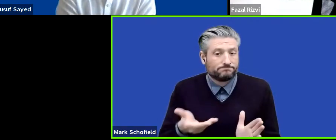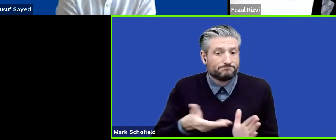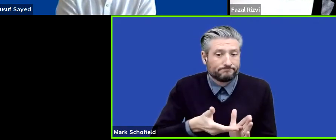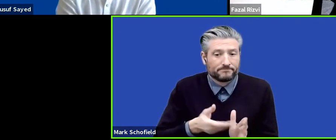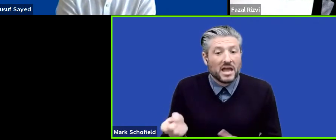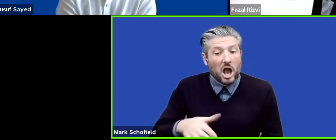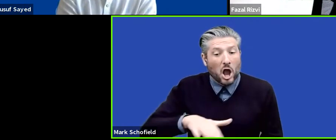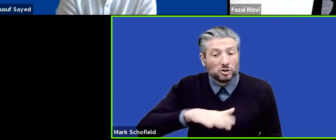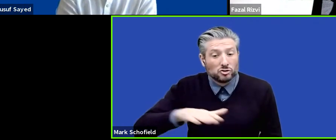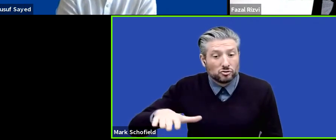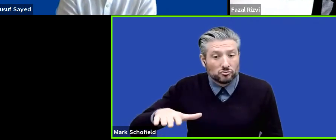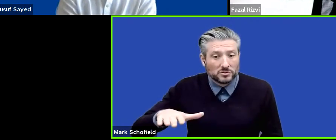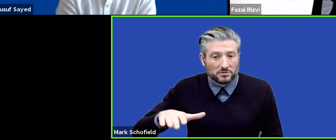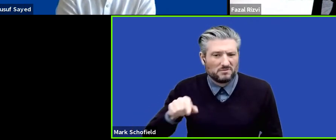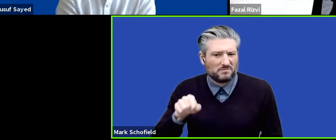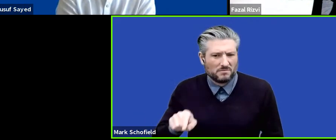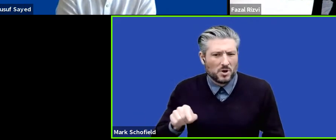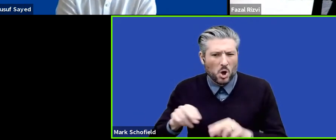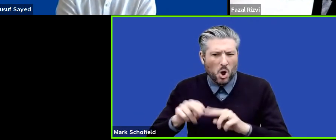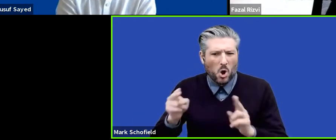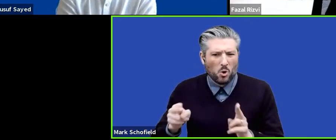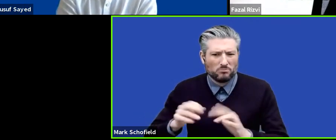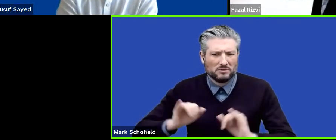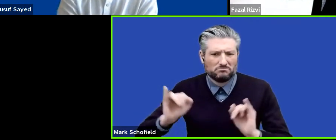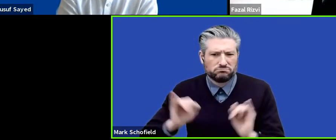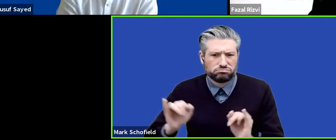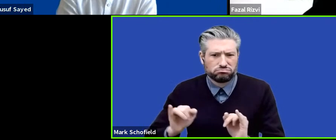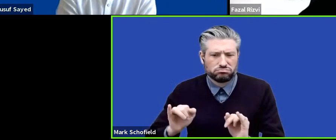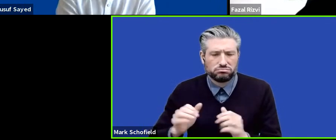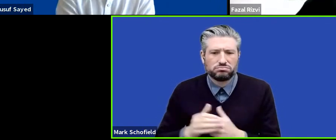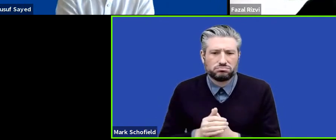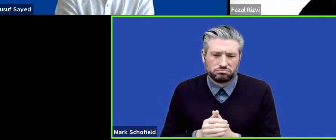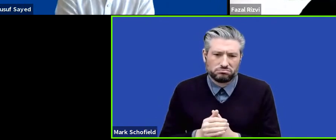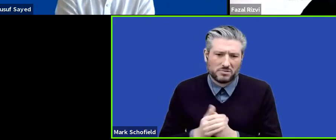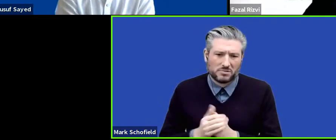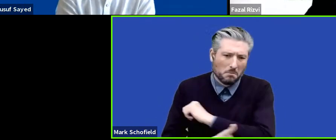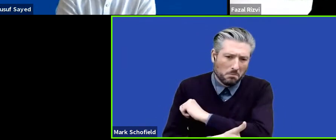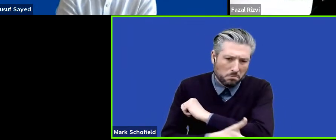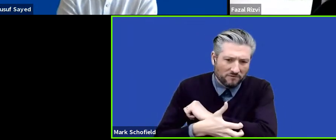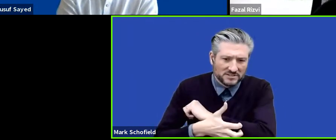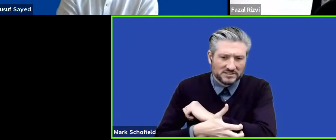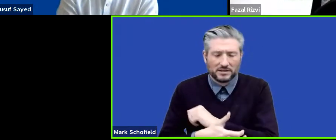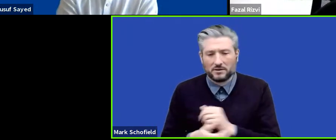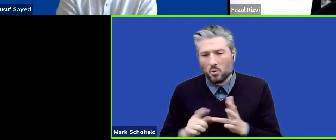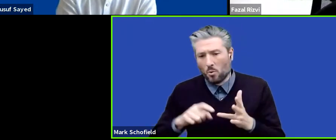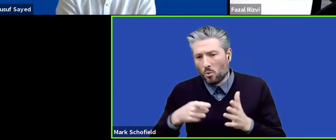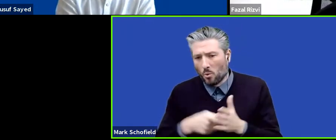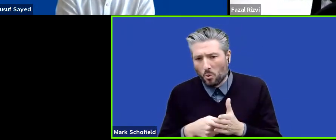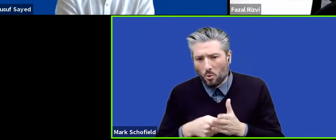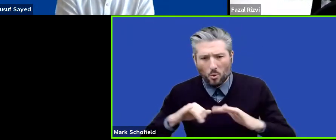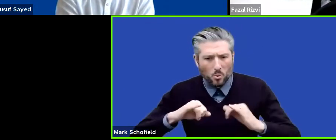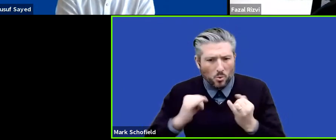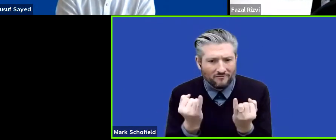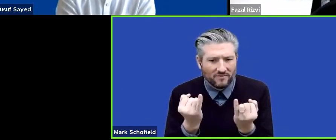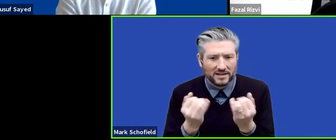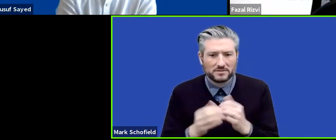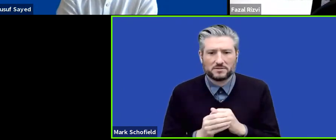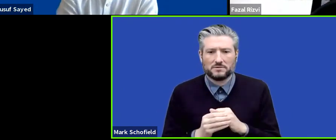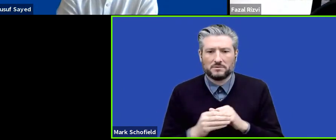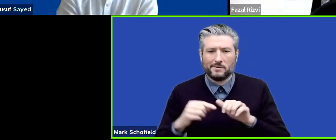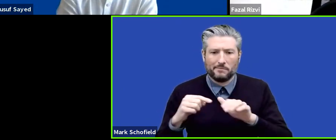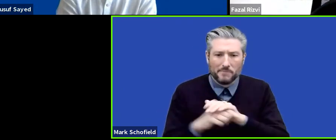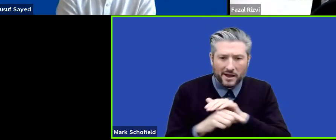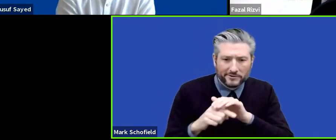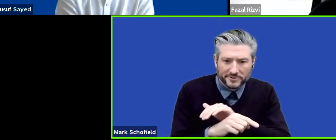extreme marginalized conditions, for children living in conflict, for migrants, the experience of lack of access